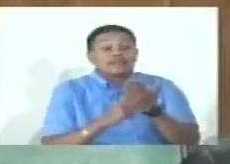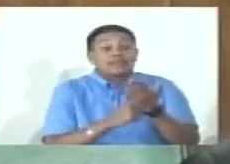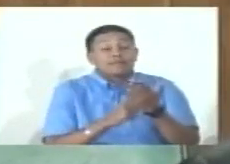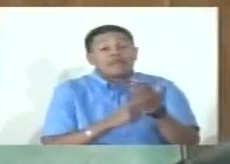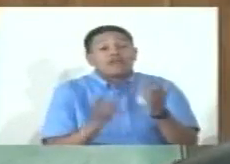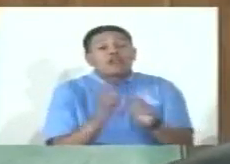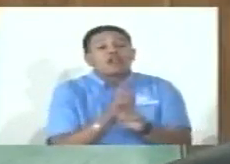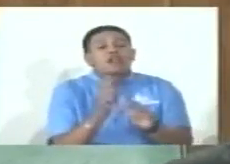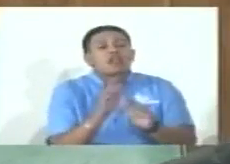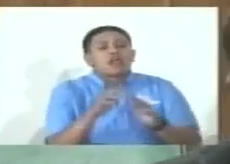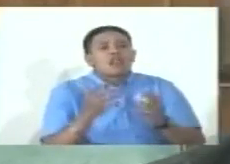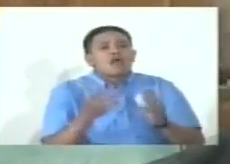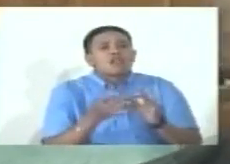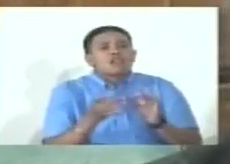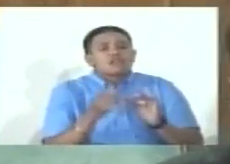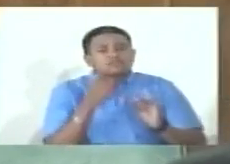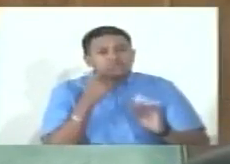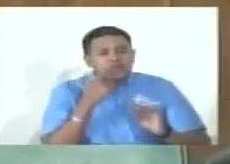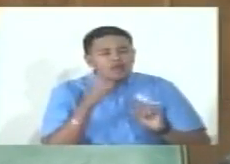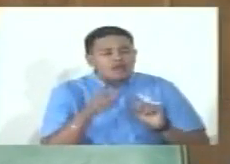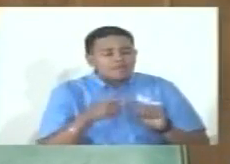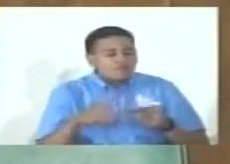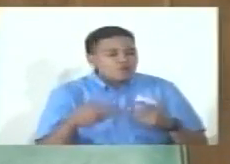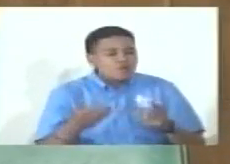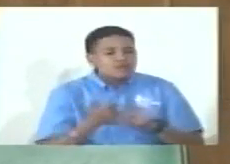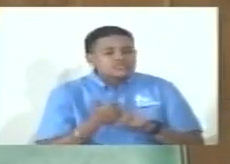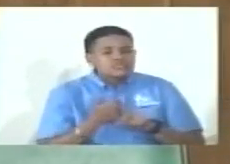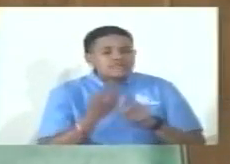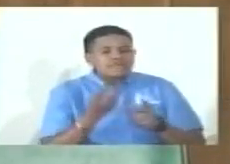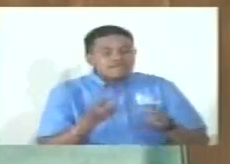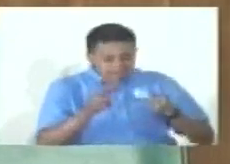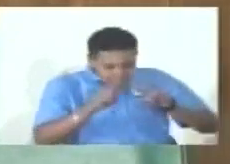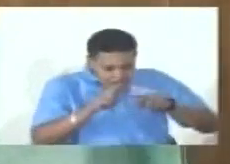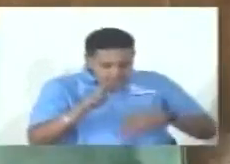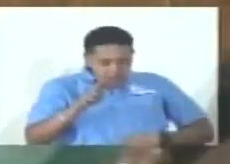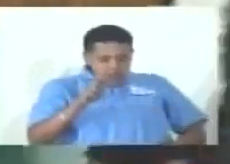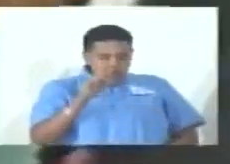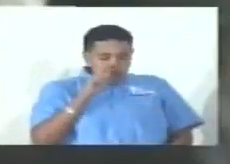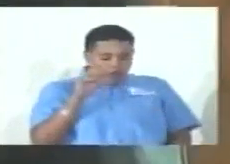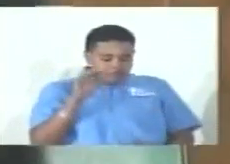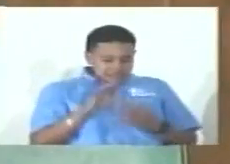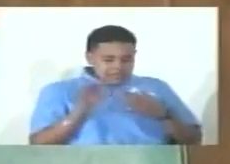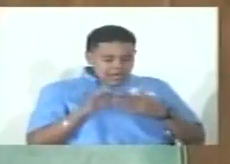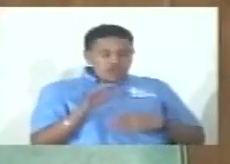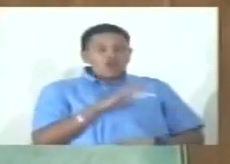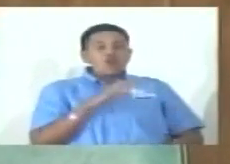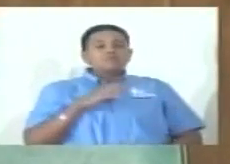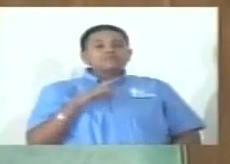in the debate, a lot was said about the value of the Joint Select Committee.